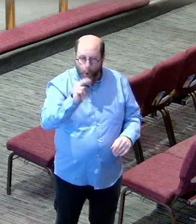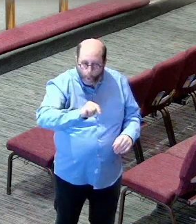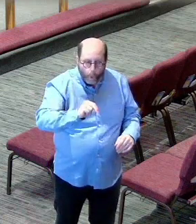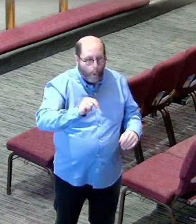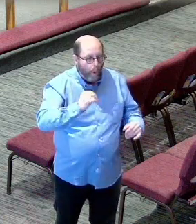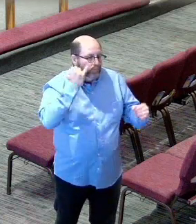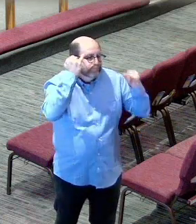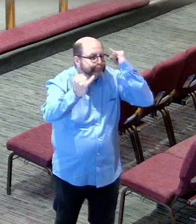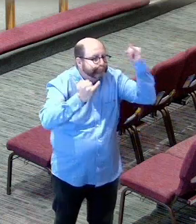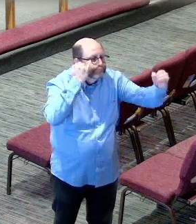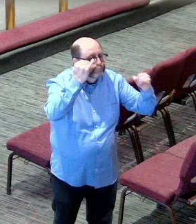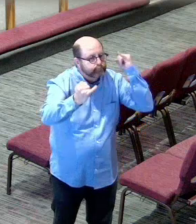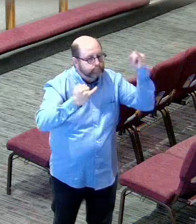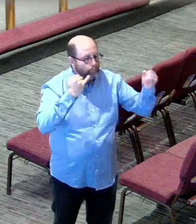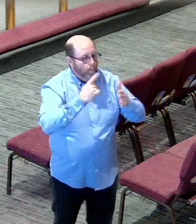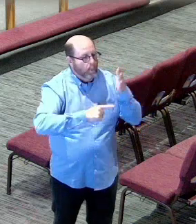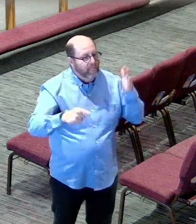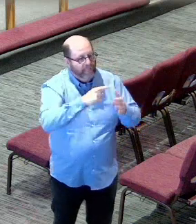truth.